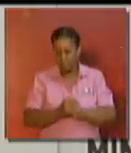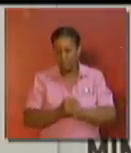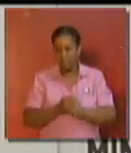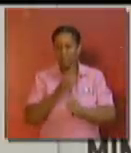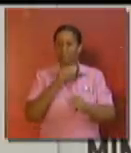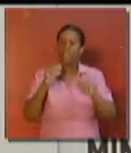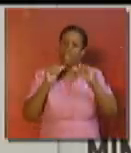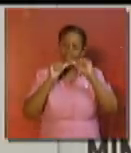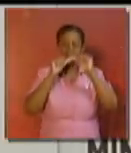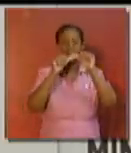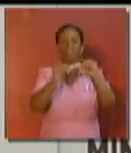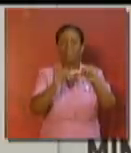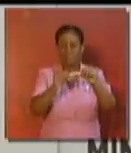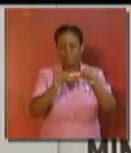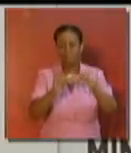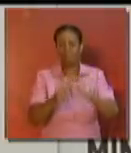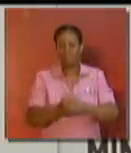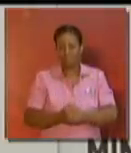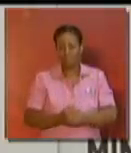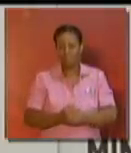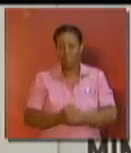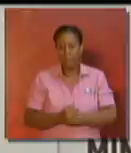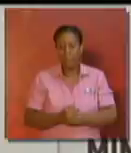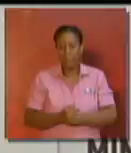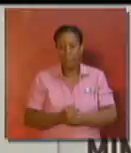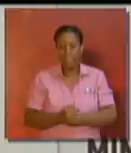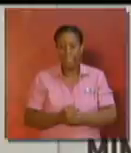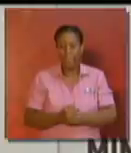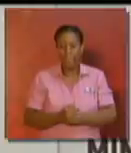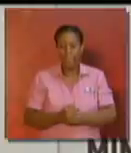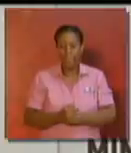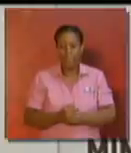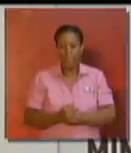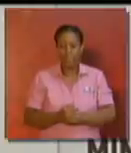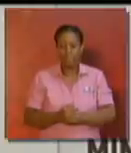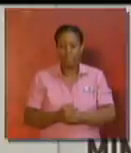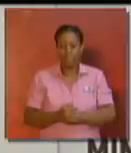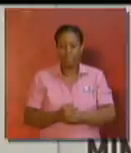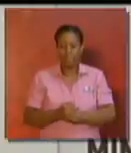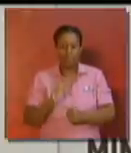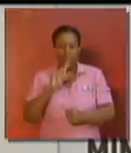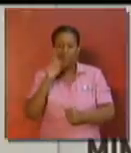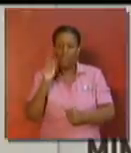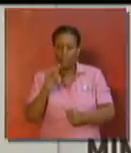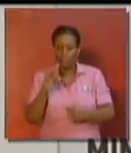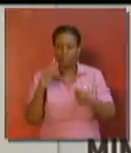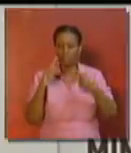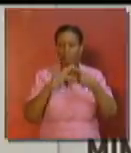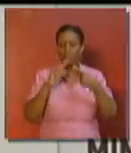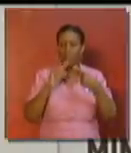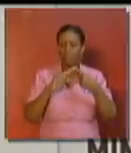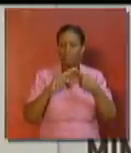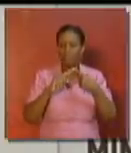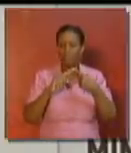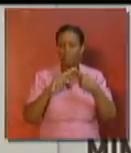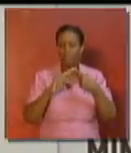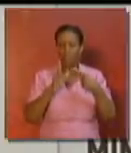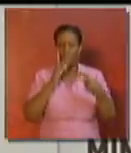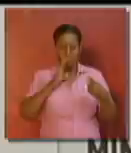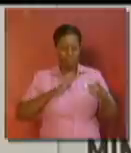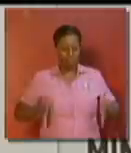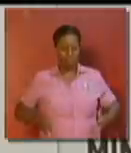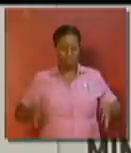them in the form of the questions. So the first question would be, are pregnant women at higher risk of severe